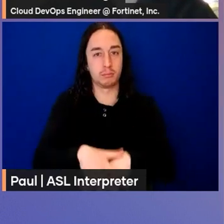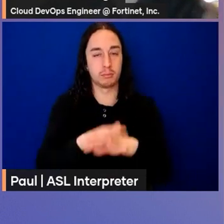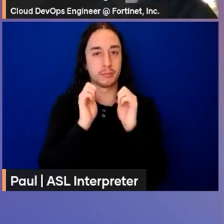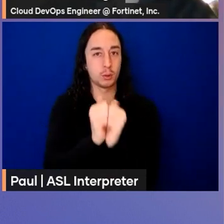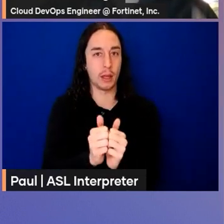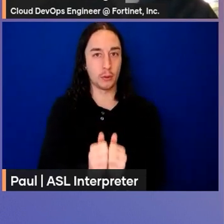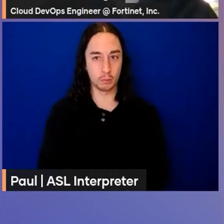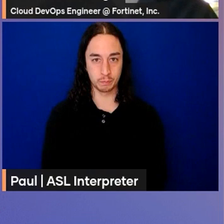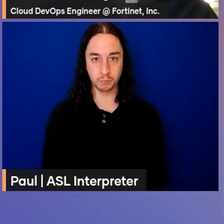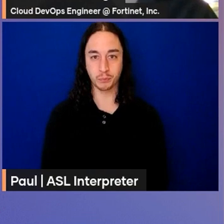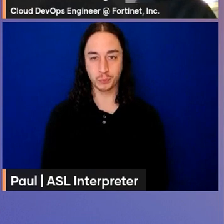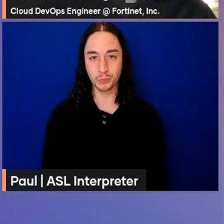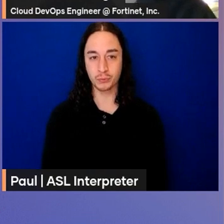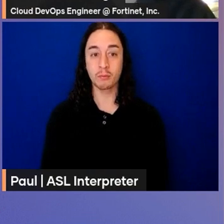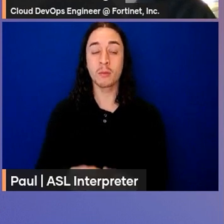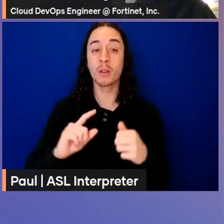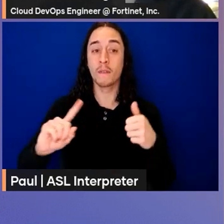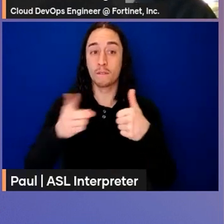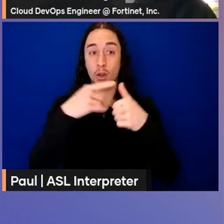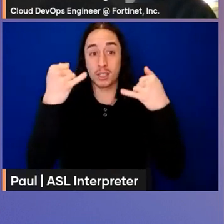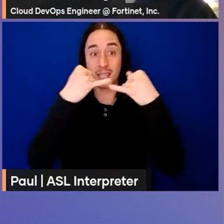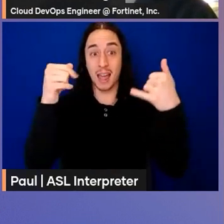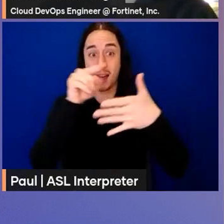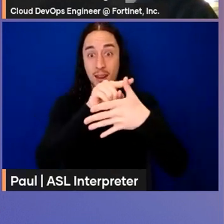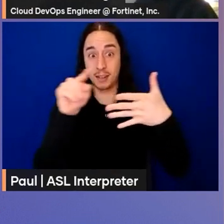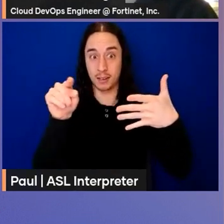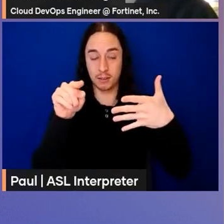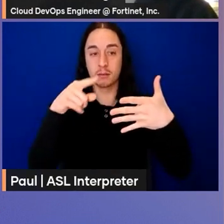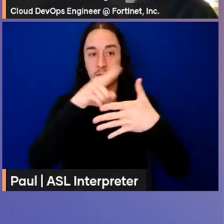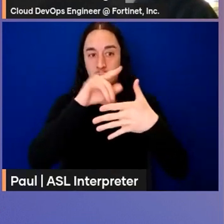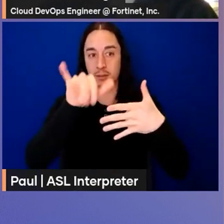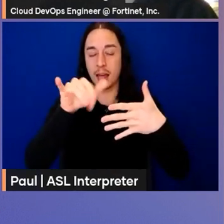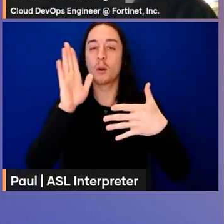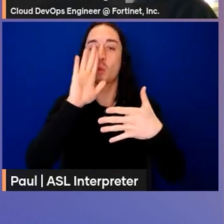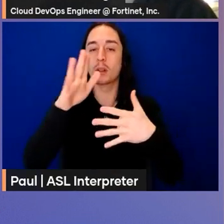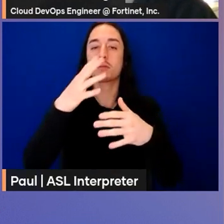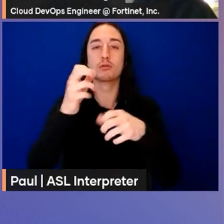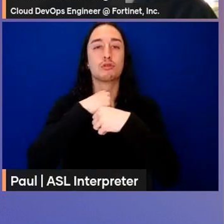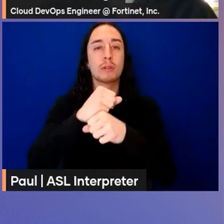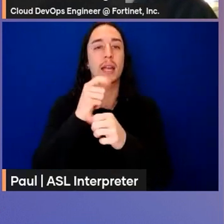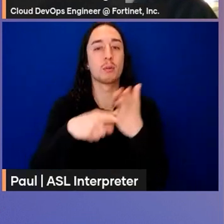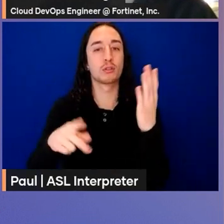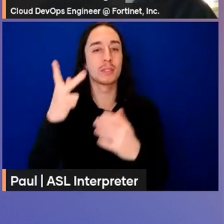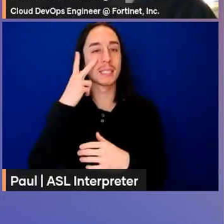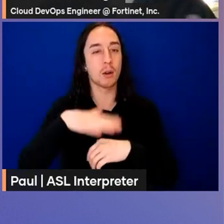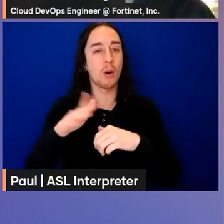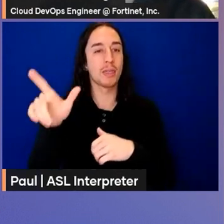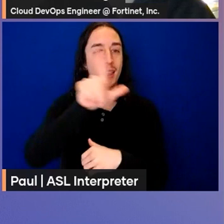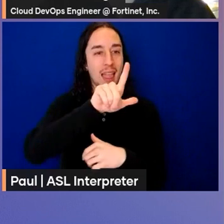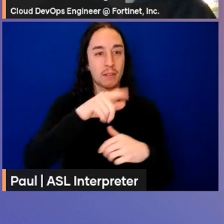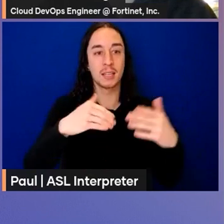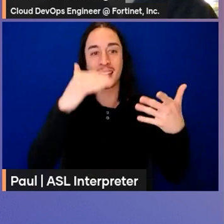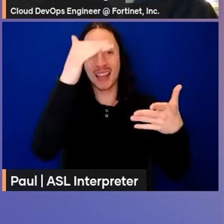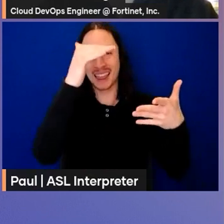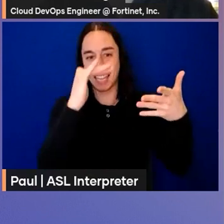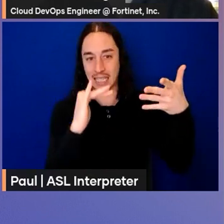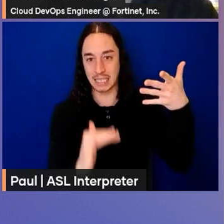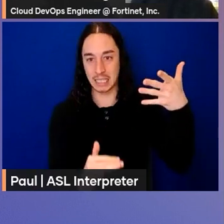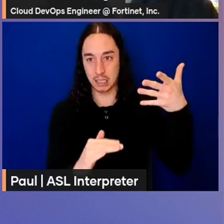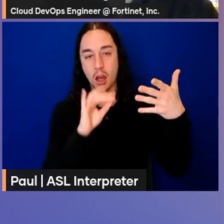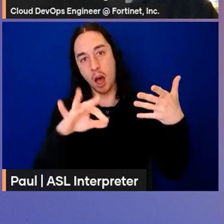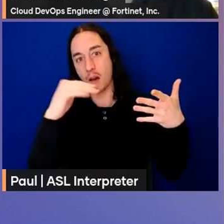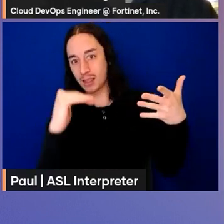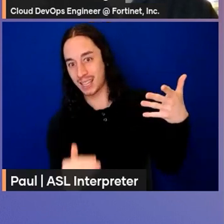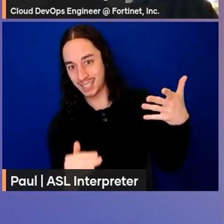So the first line of code creates what you see on the left. It's a list of lists of